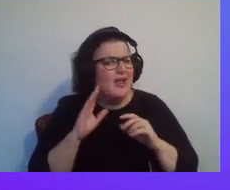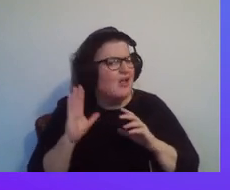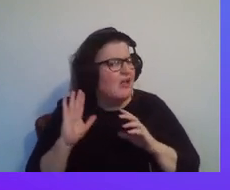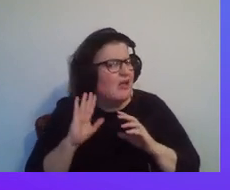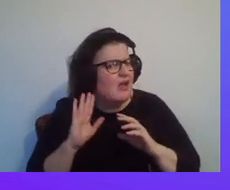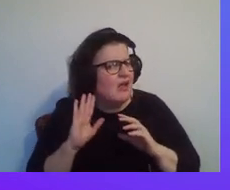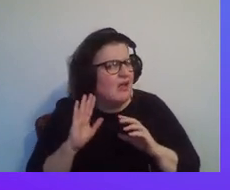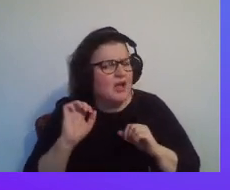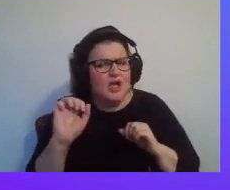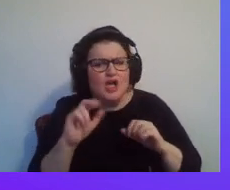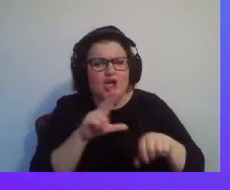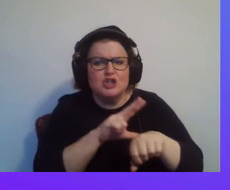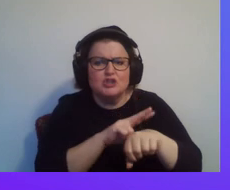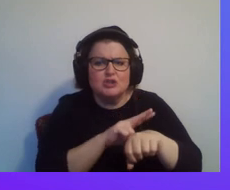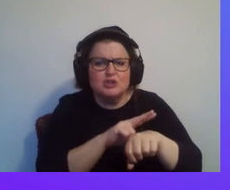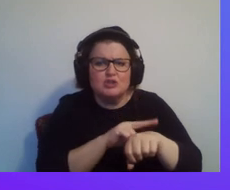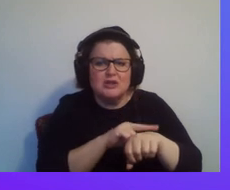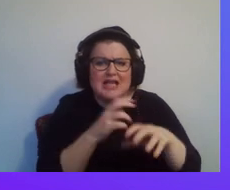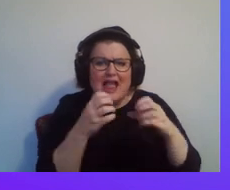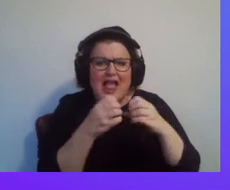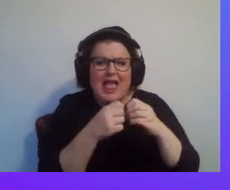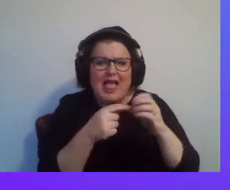making you earn your supper. Which I tried asking him.